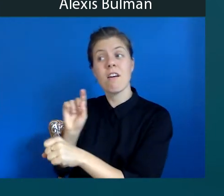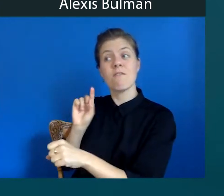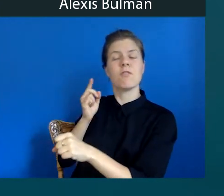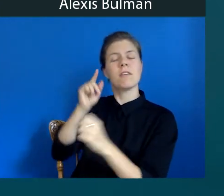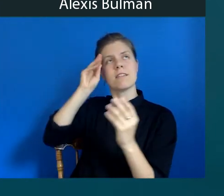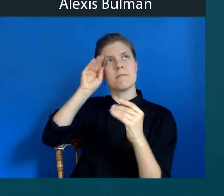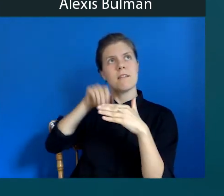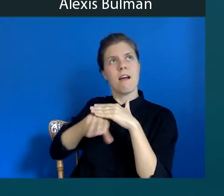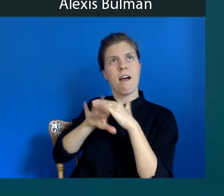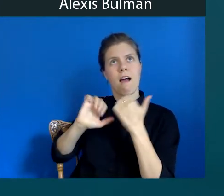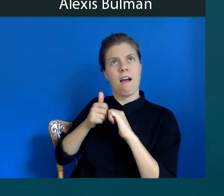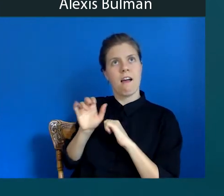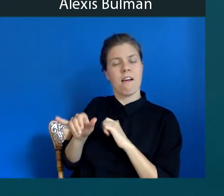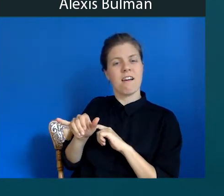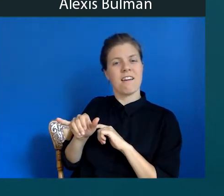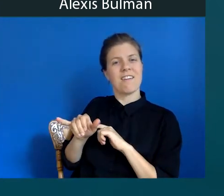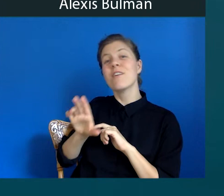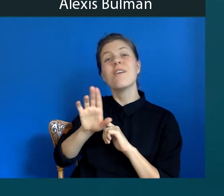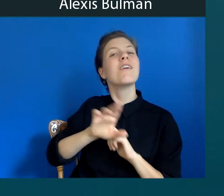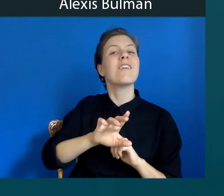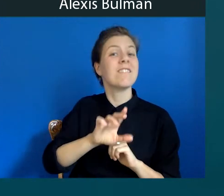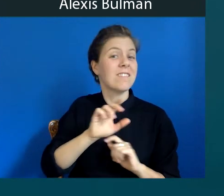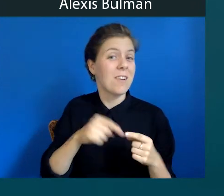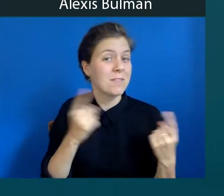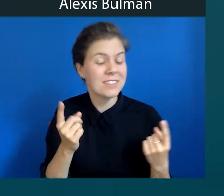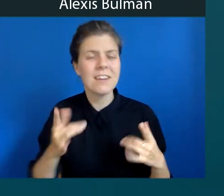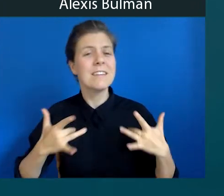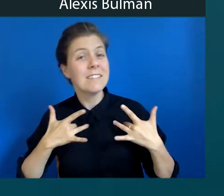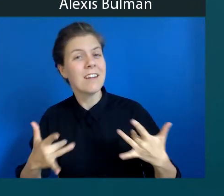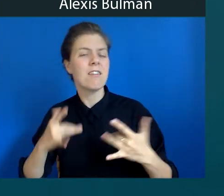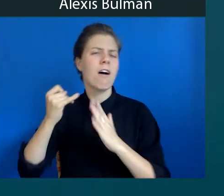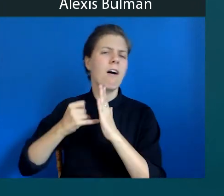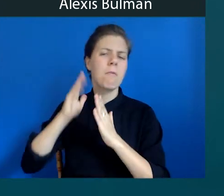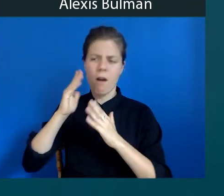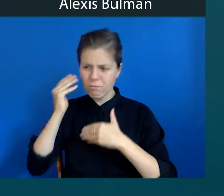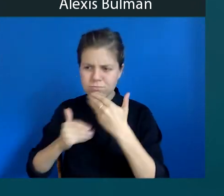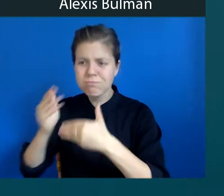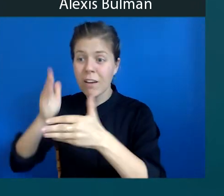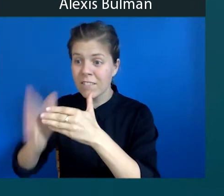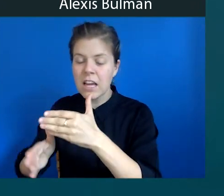to thinking about accessibility as an afterthought when the project was already finished.